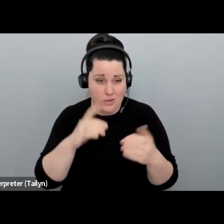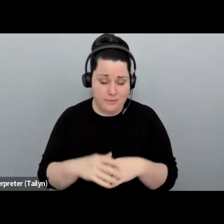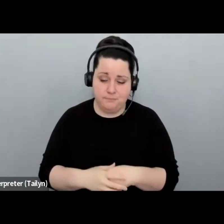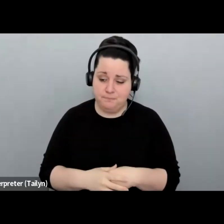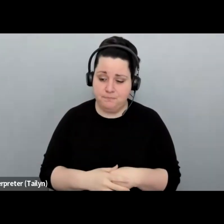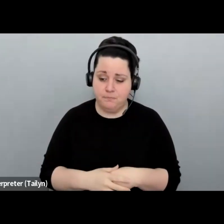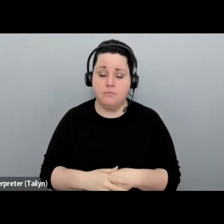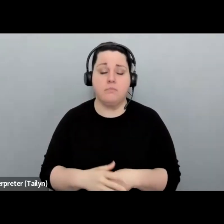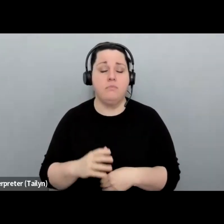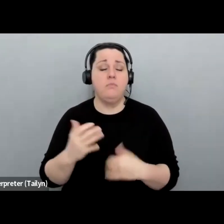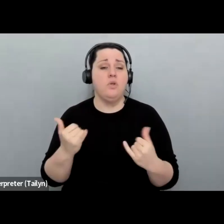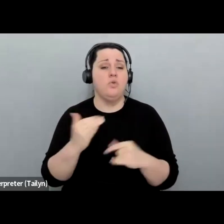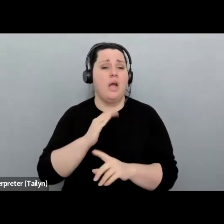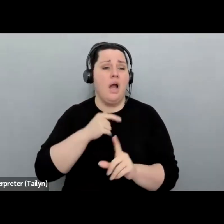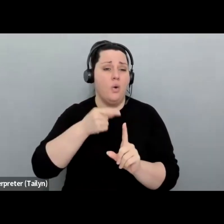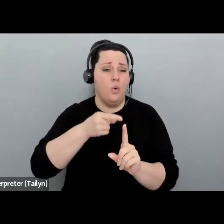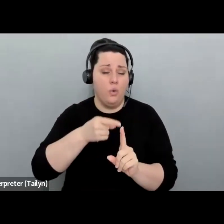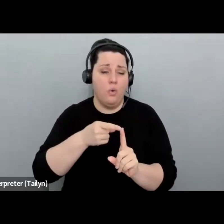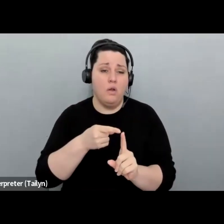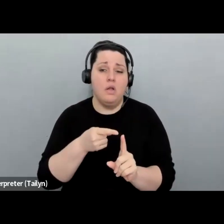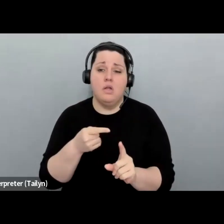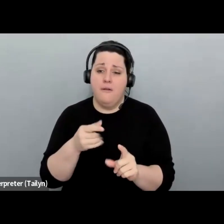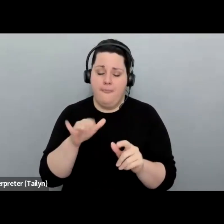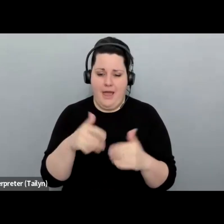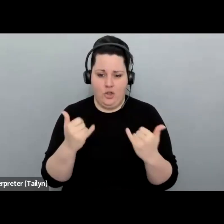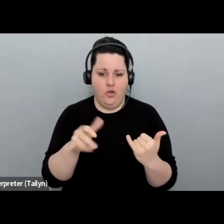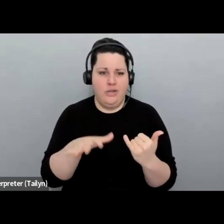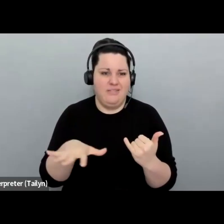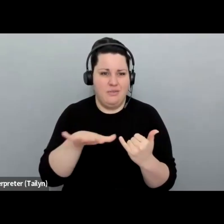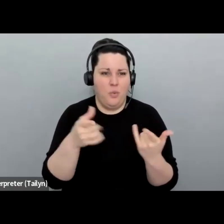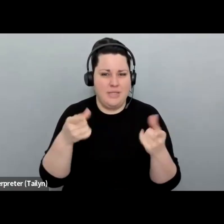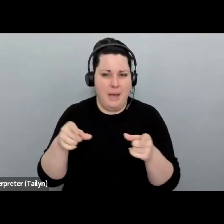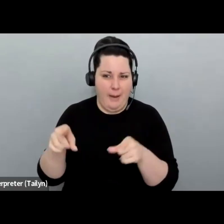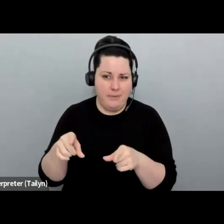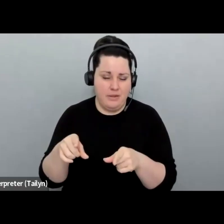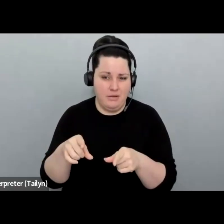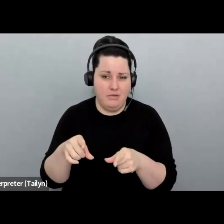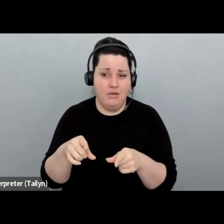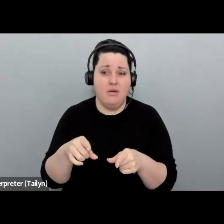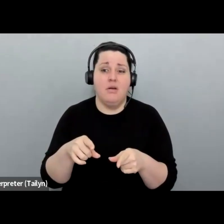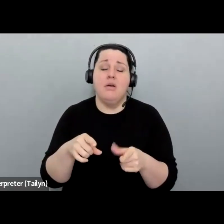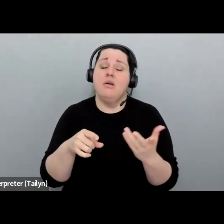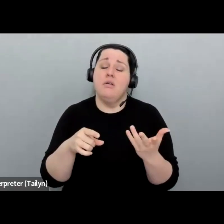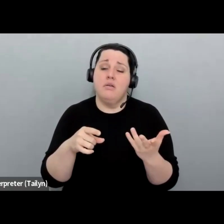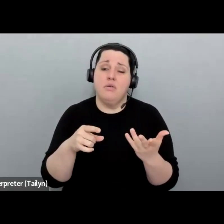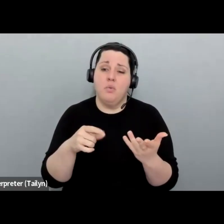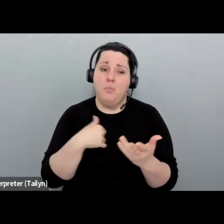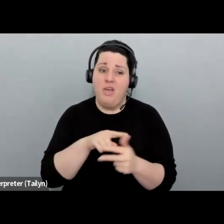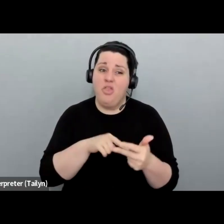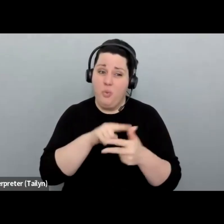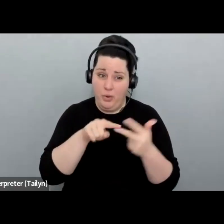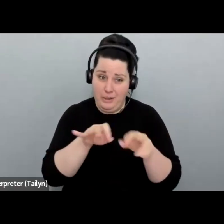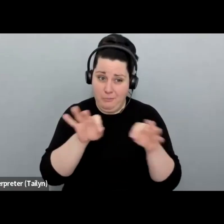So our goal tonight is to address the current landscape under the umbrella of three key questions. What